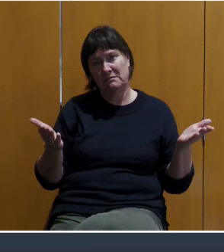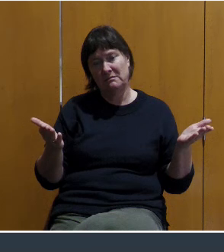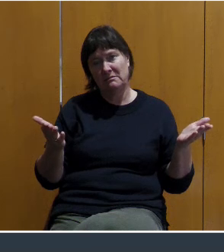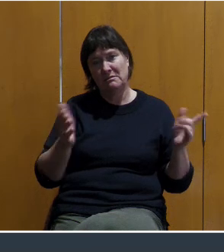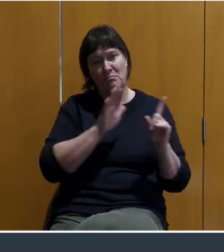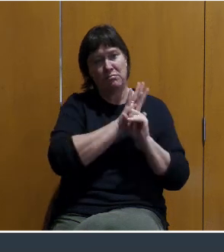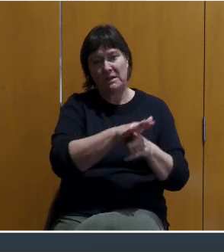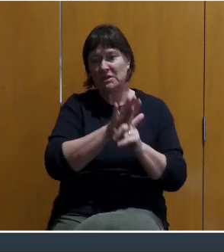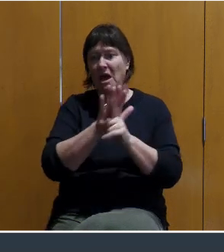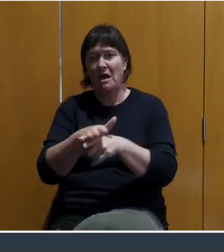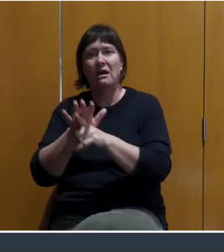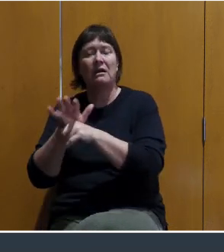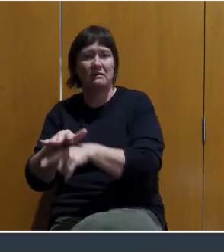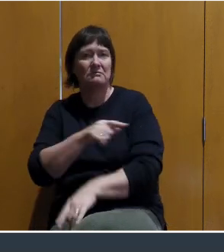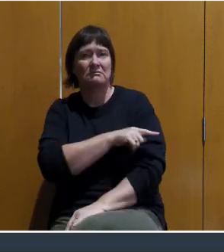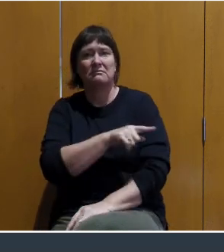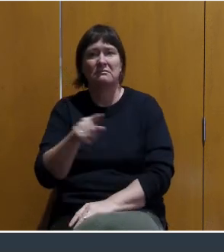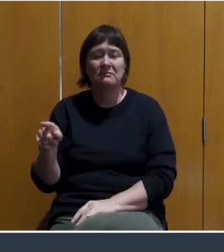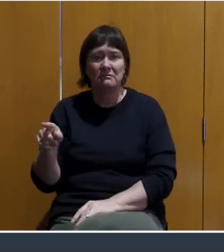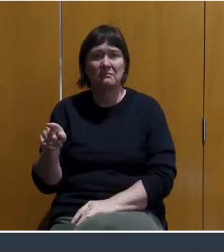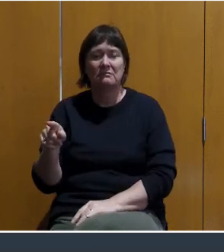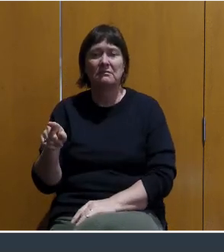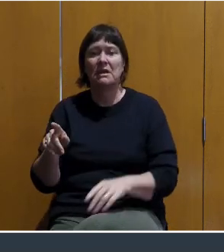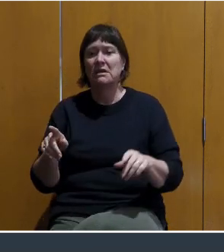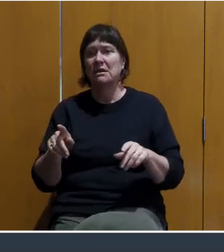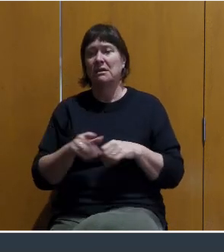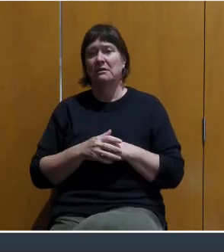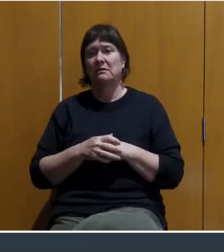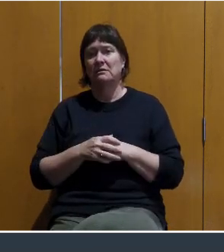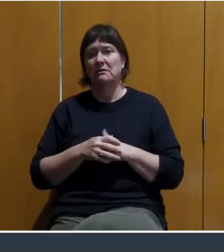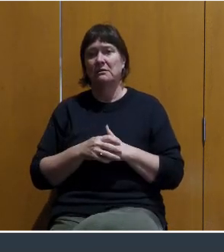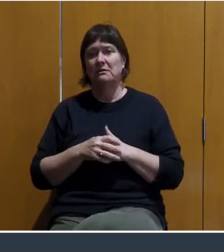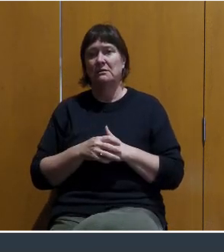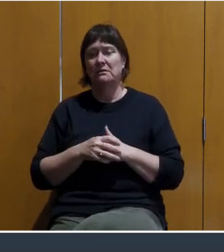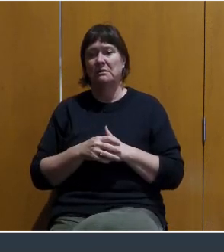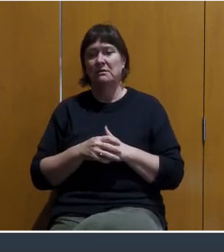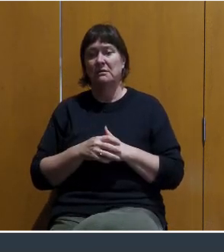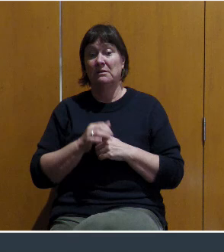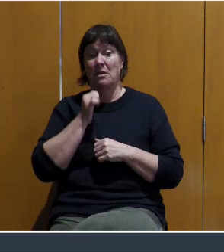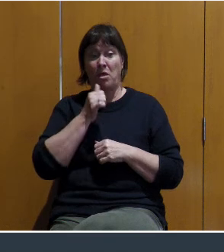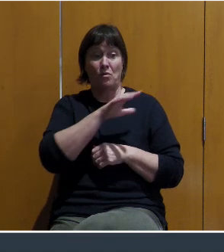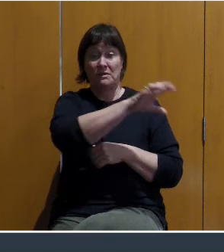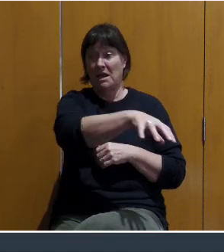pressure on those areas that are already seeing such stress. And again, within those areas that are already seeing stress, they're not only